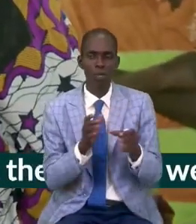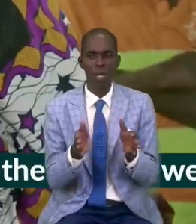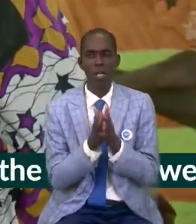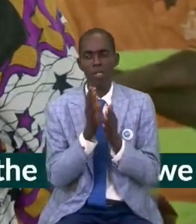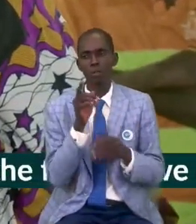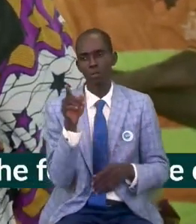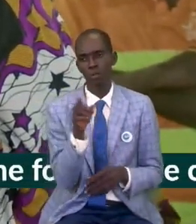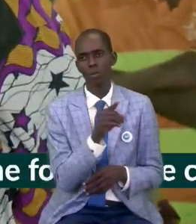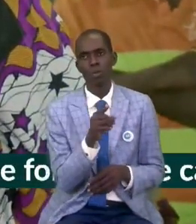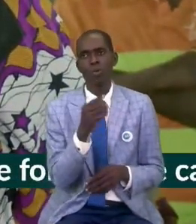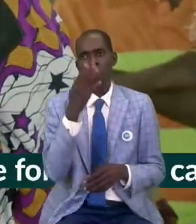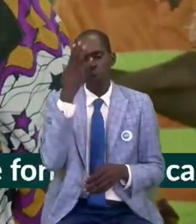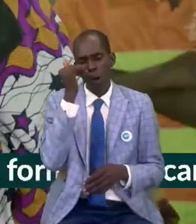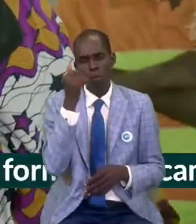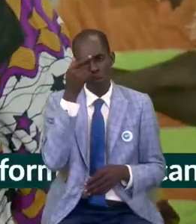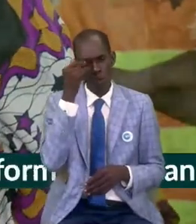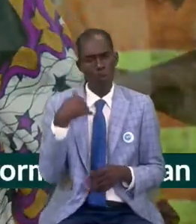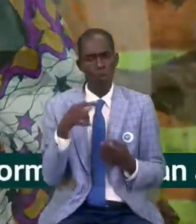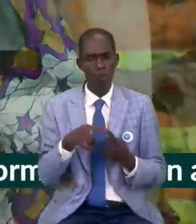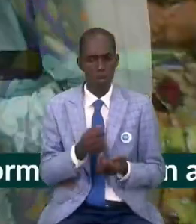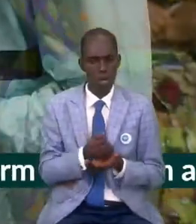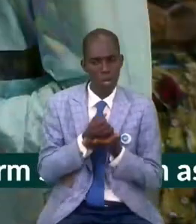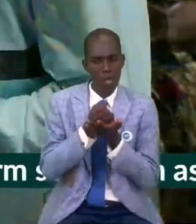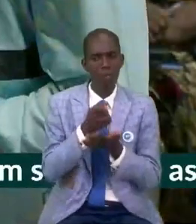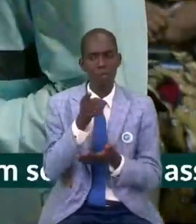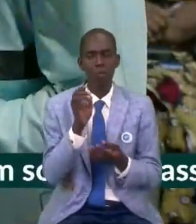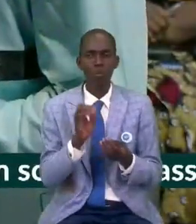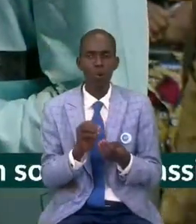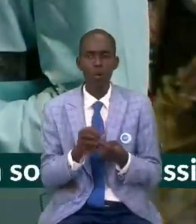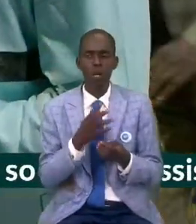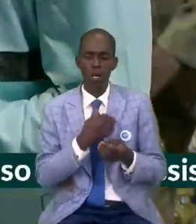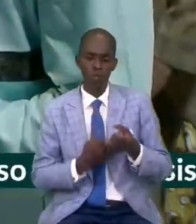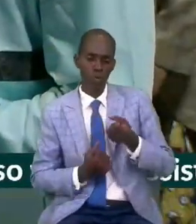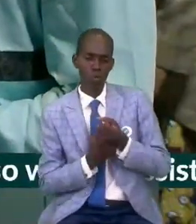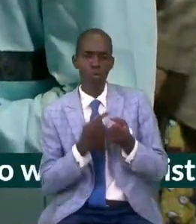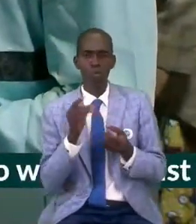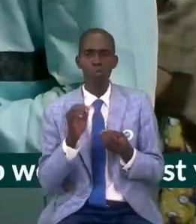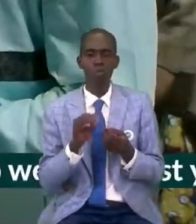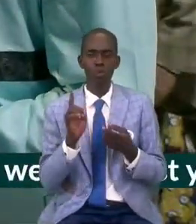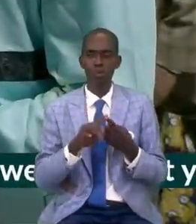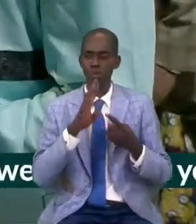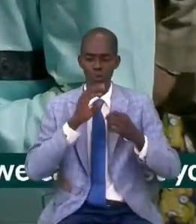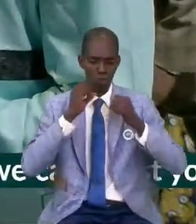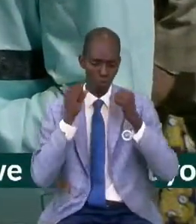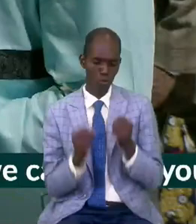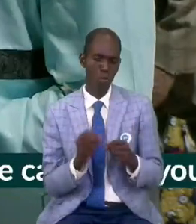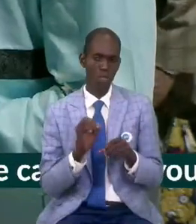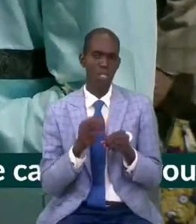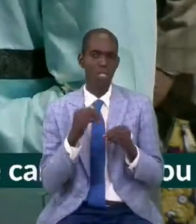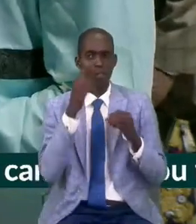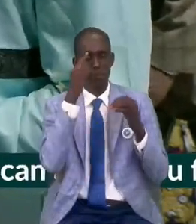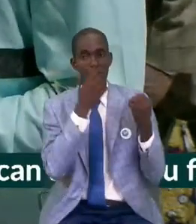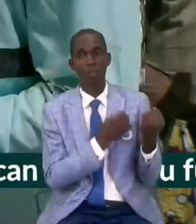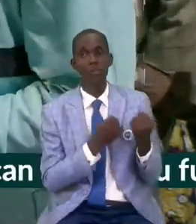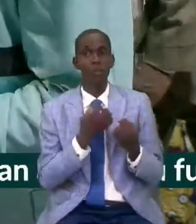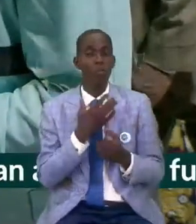that you remain firm in the faith. So counselors, please, let's write their names legibly.